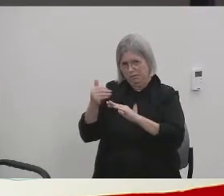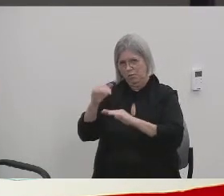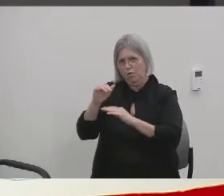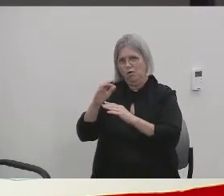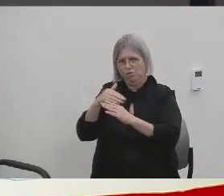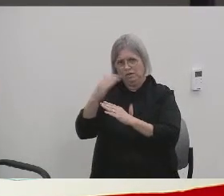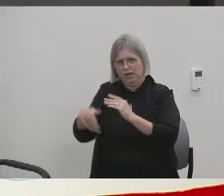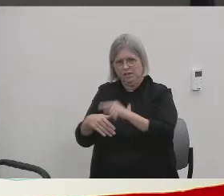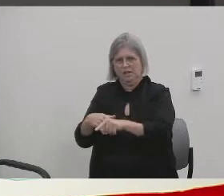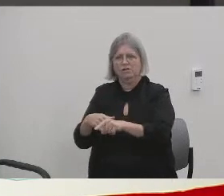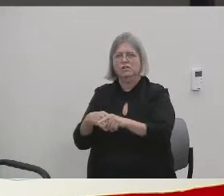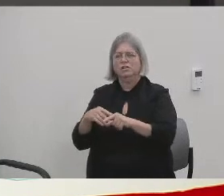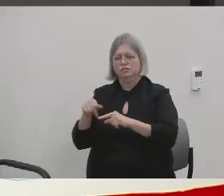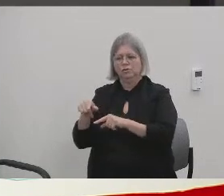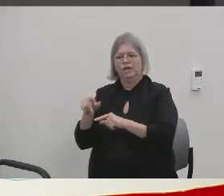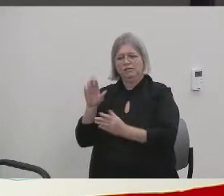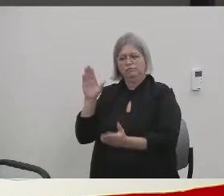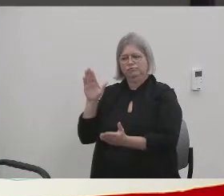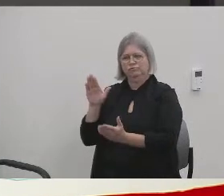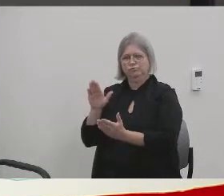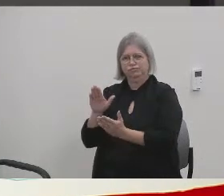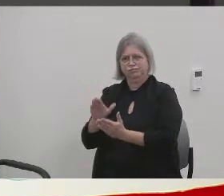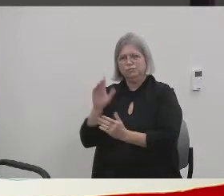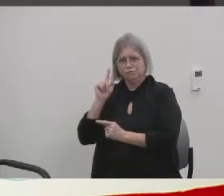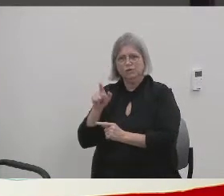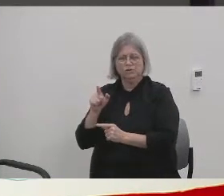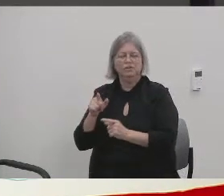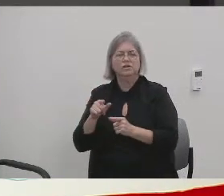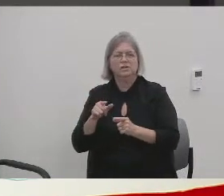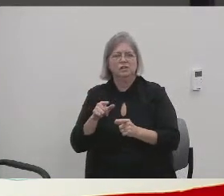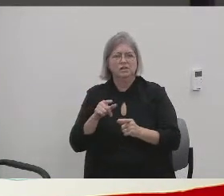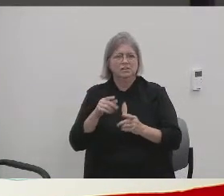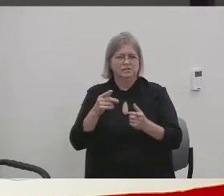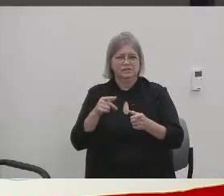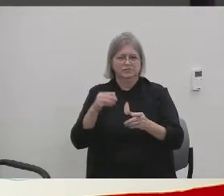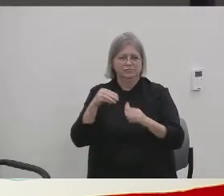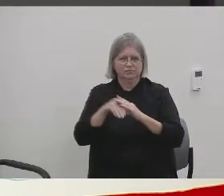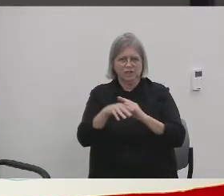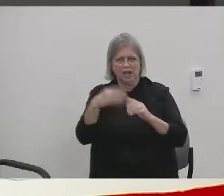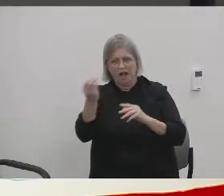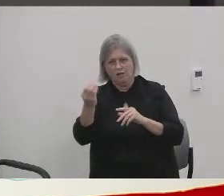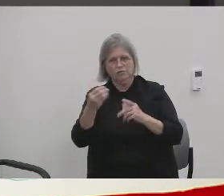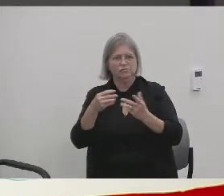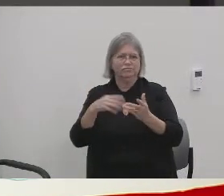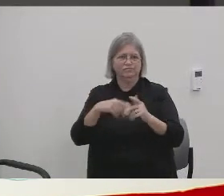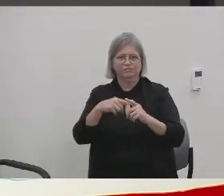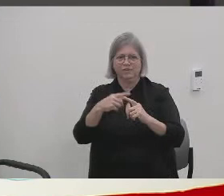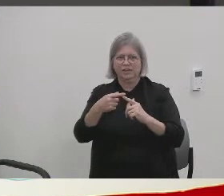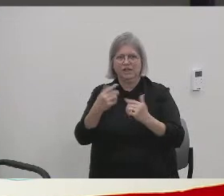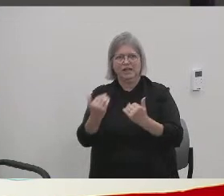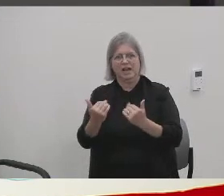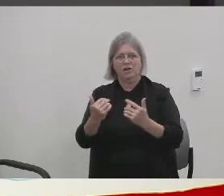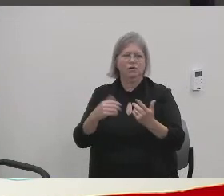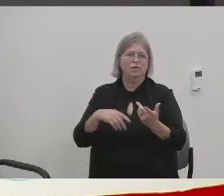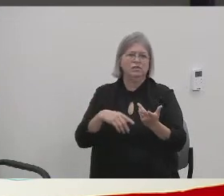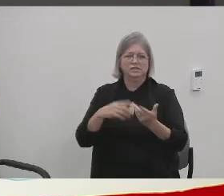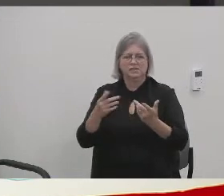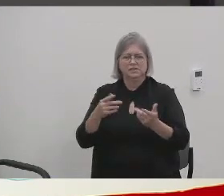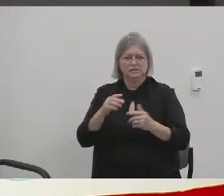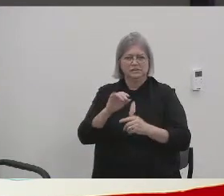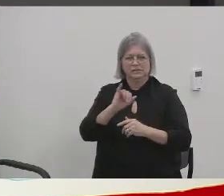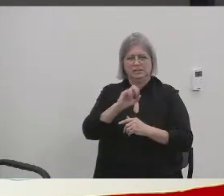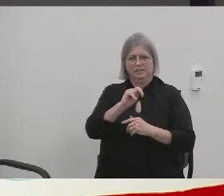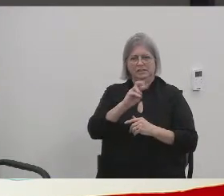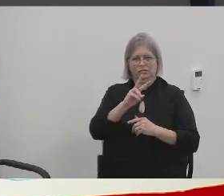depleted over here in the next couple months. And then the final thing is just a then and now invoice. If there's an invoice where the invoice is dated prior to